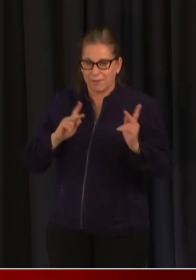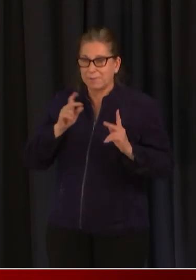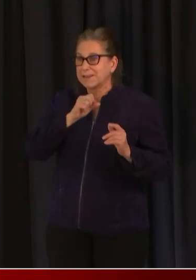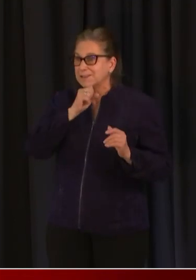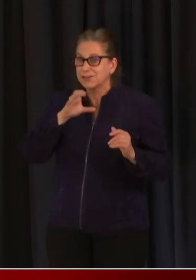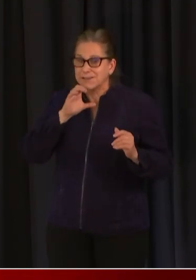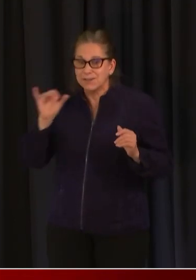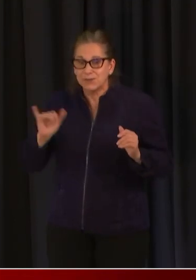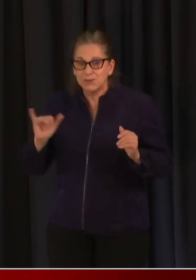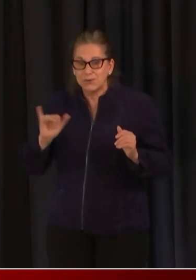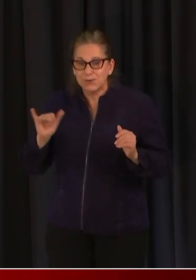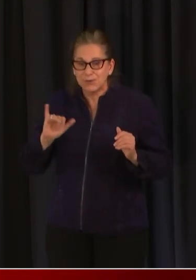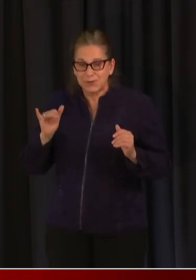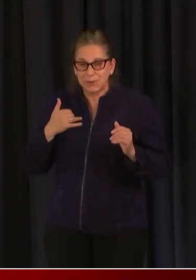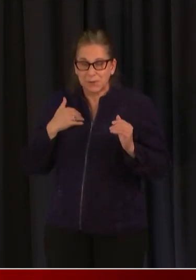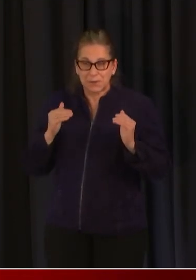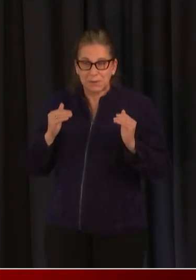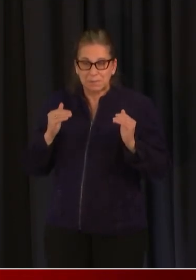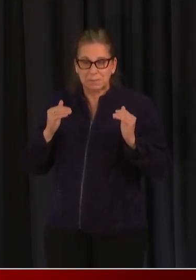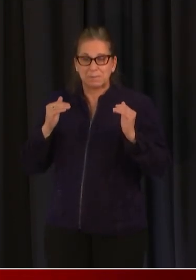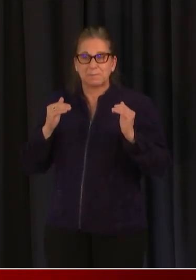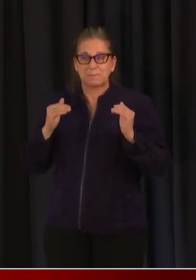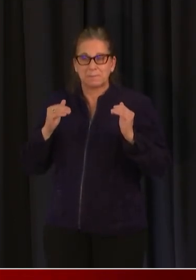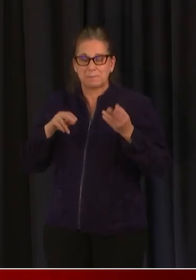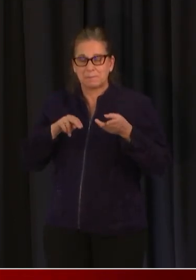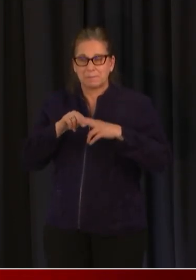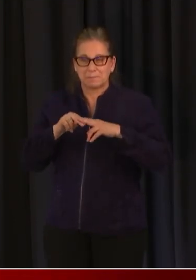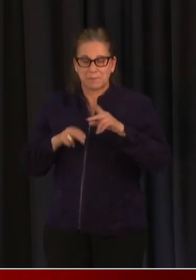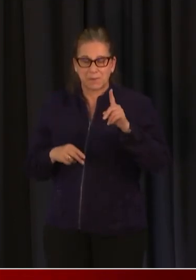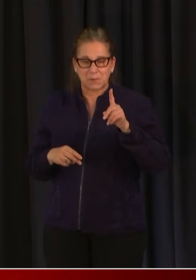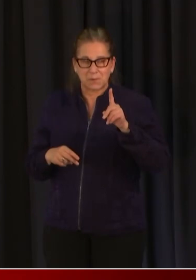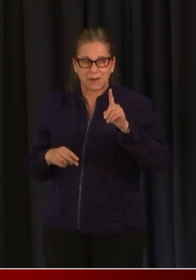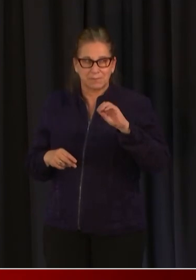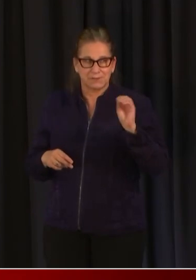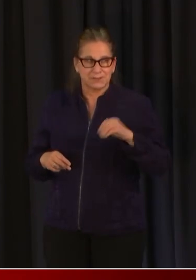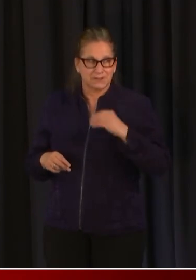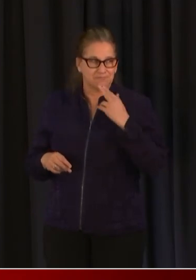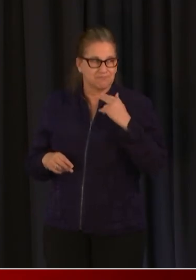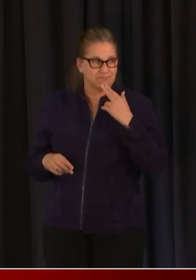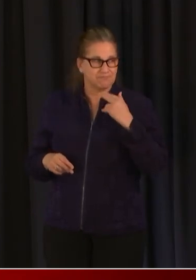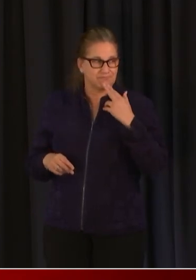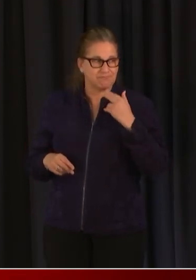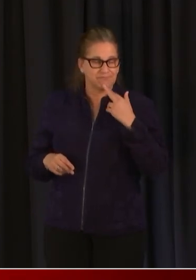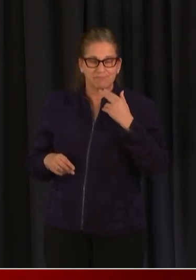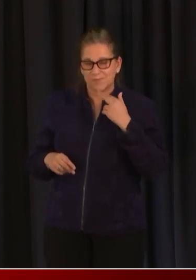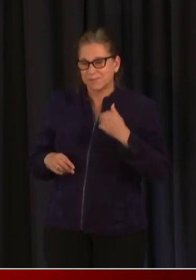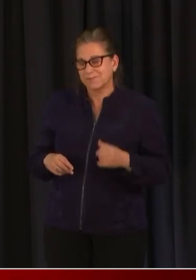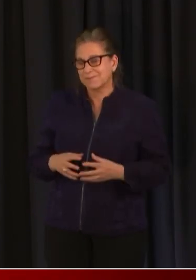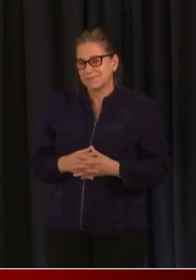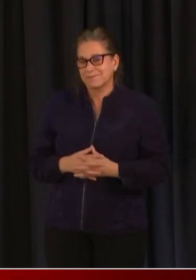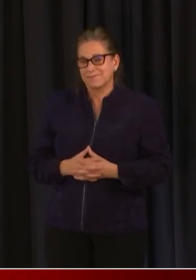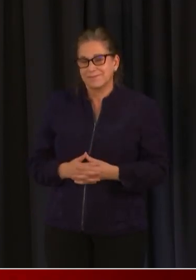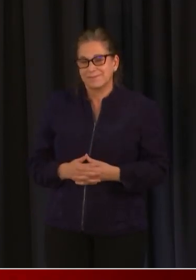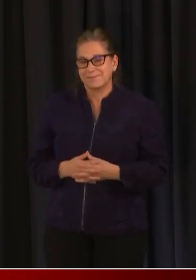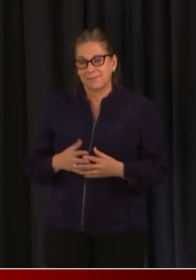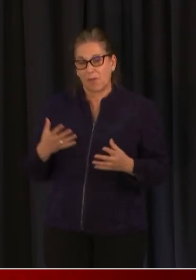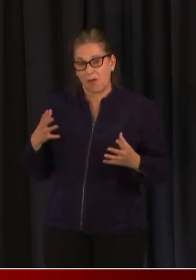point or so in terms of those who have been partially or fully vaccinated. Our seniors, that rate is over 70%. It's